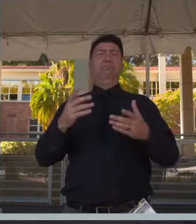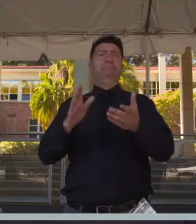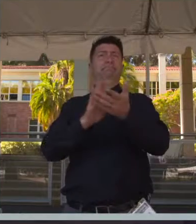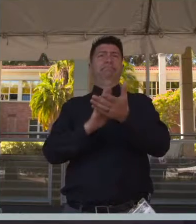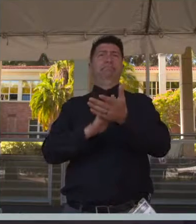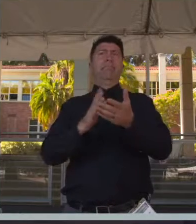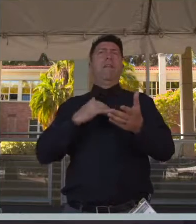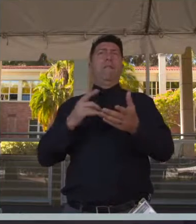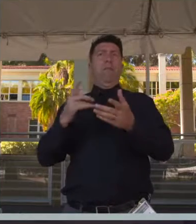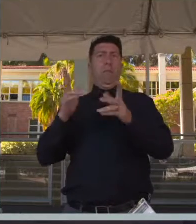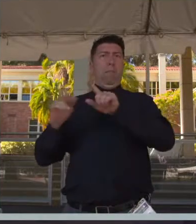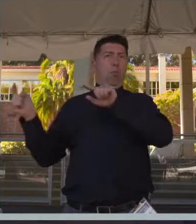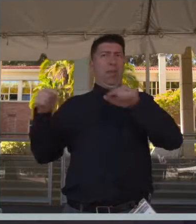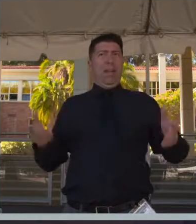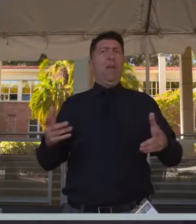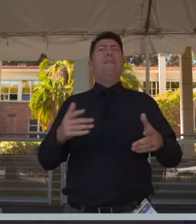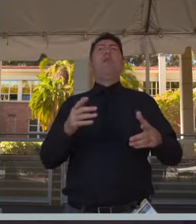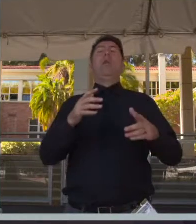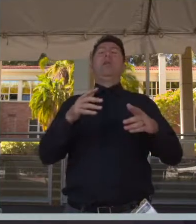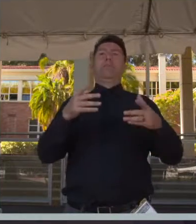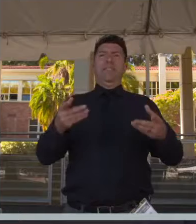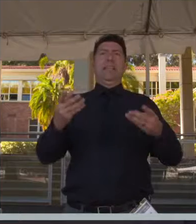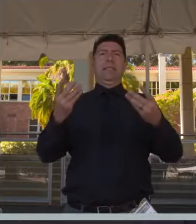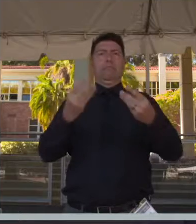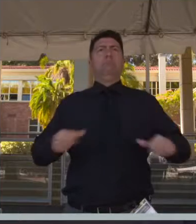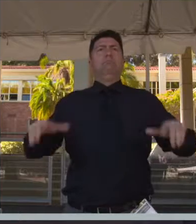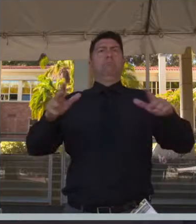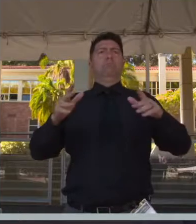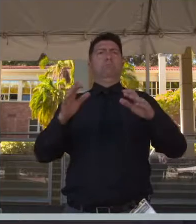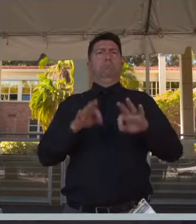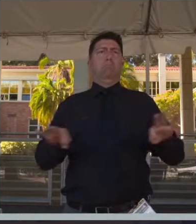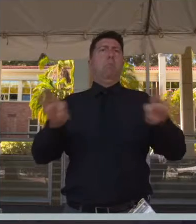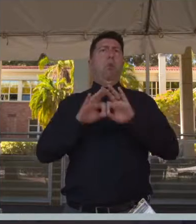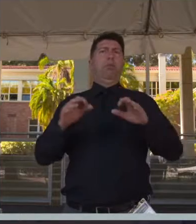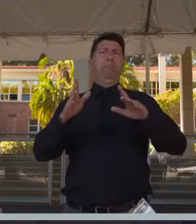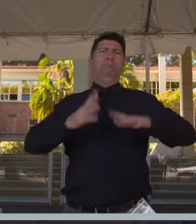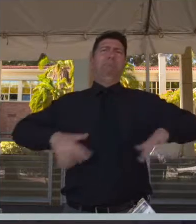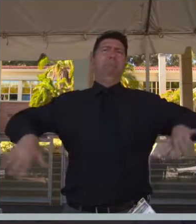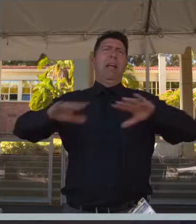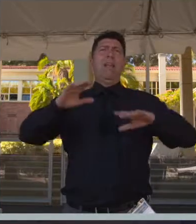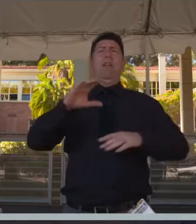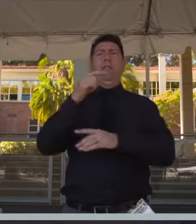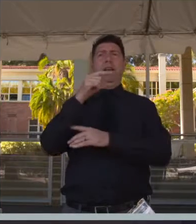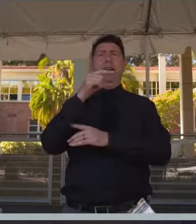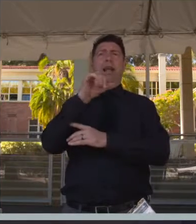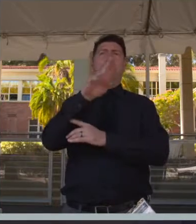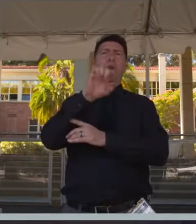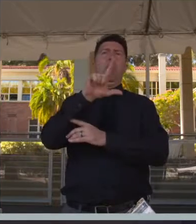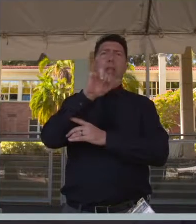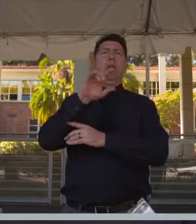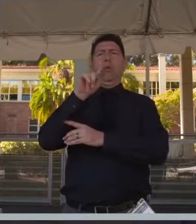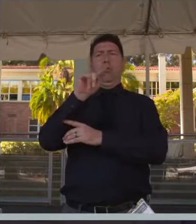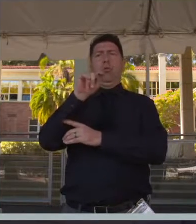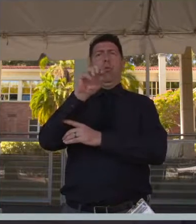the traditional, ancestral, and unceded territory of the Gabrielino Tongva people.